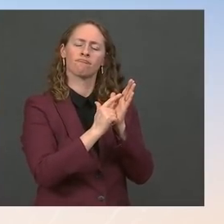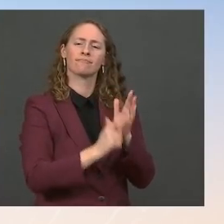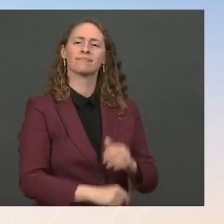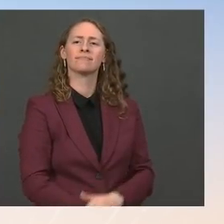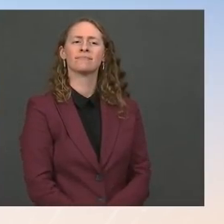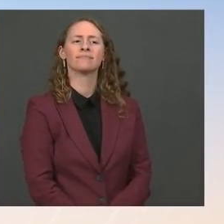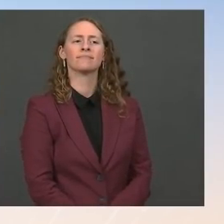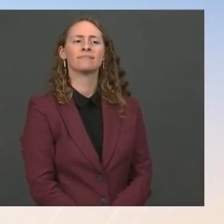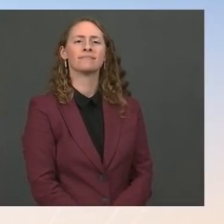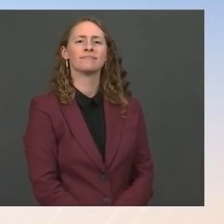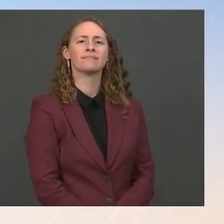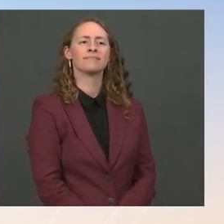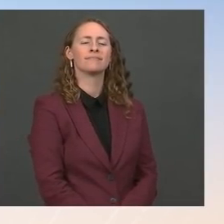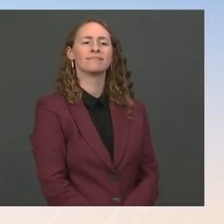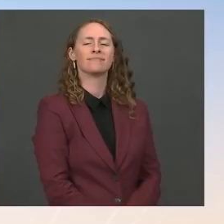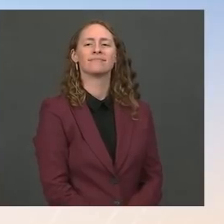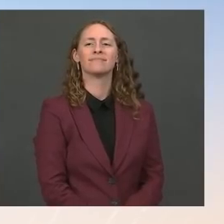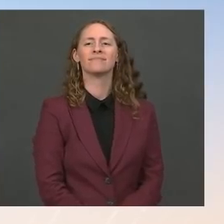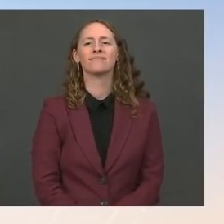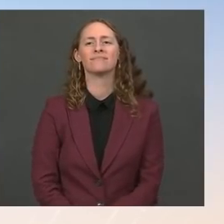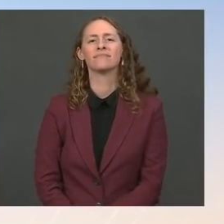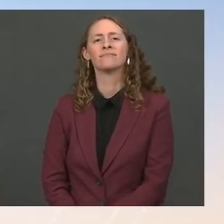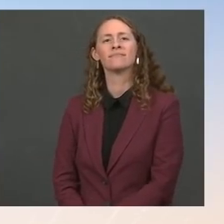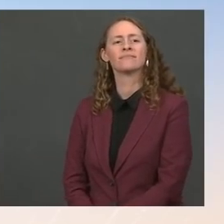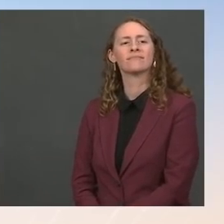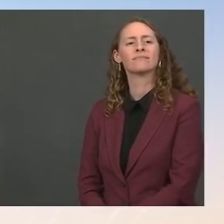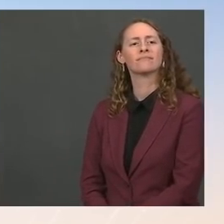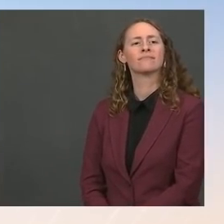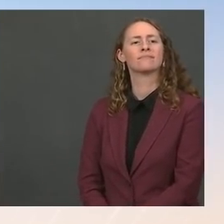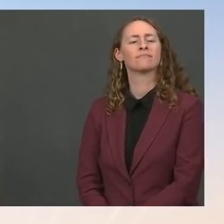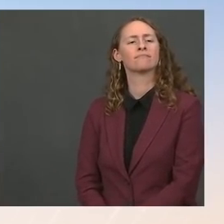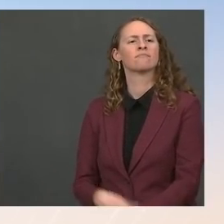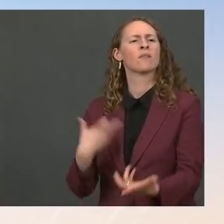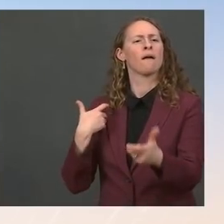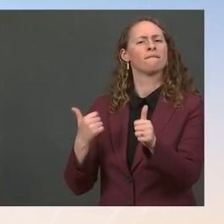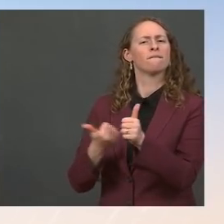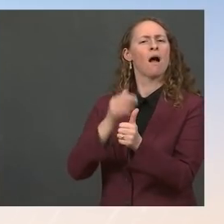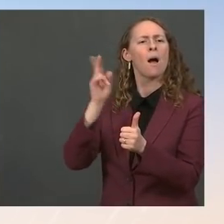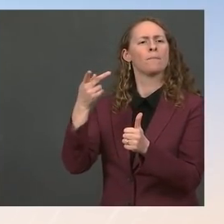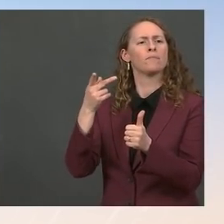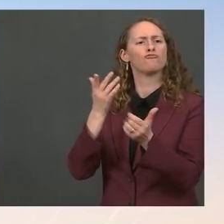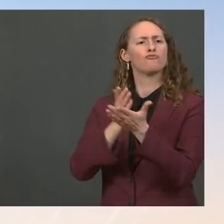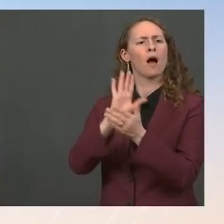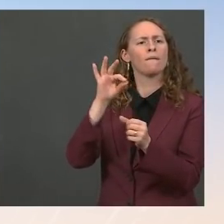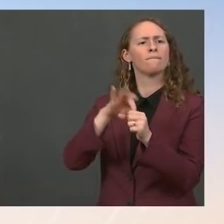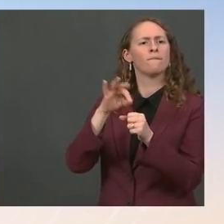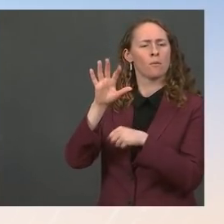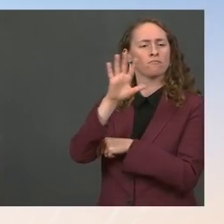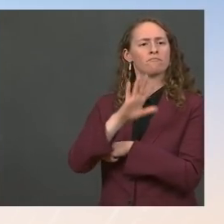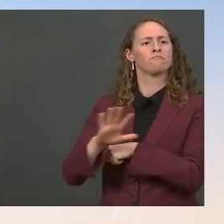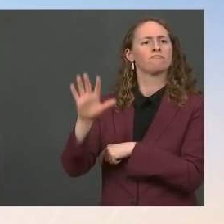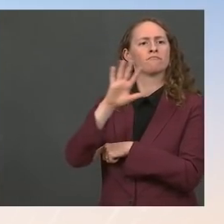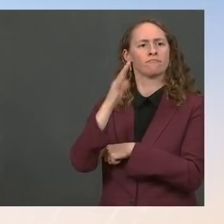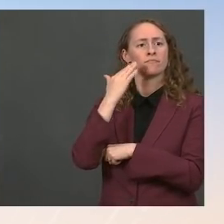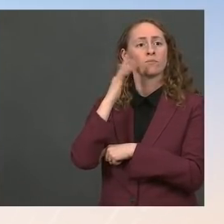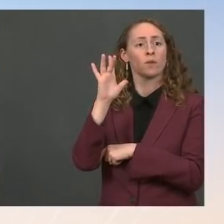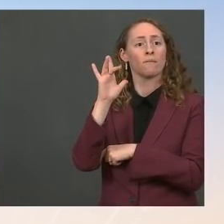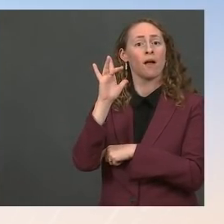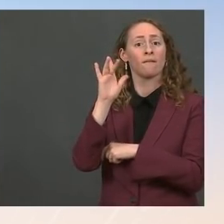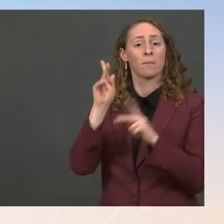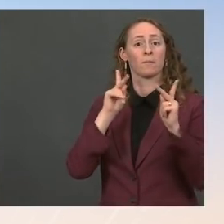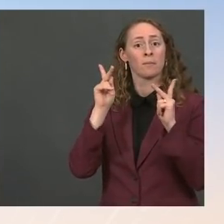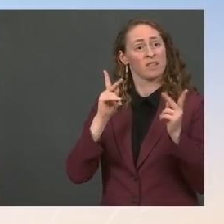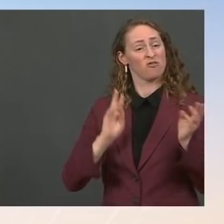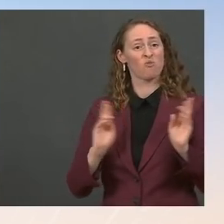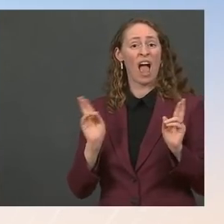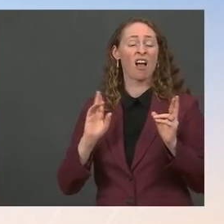following I'll go to you next time. Go ahead. Following up on voting rights, you have about 25 people out there in a standoff getting ready to get arrested, some high-named people,